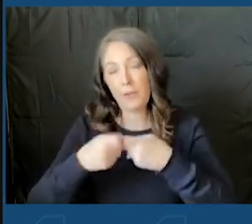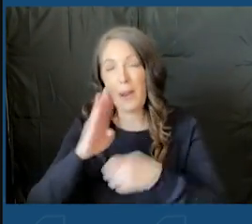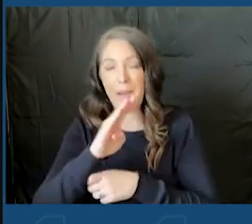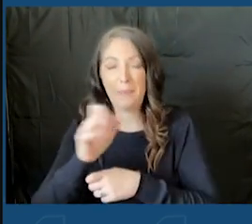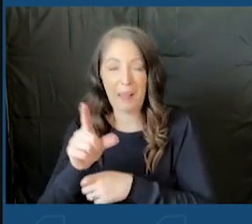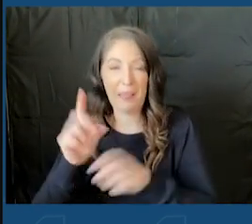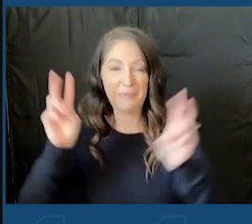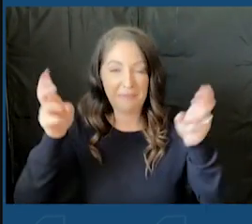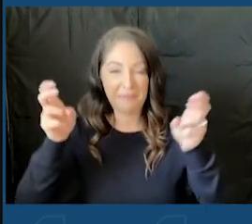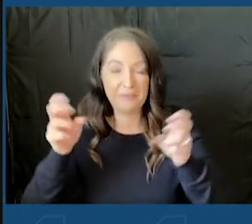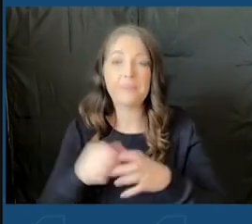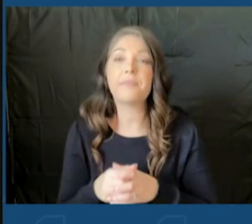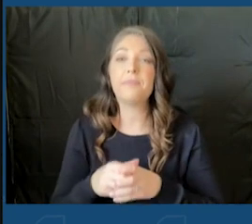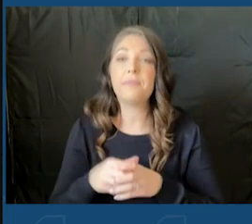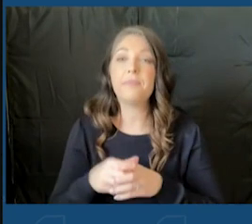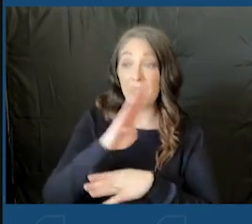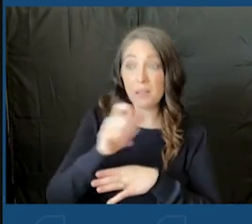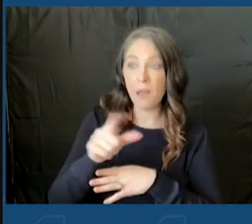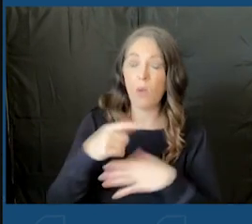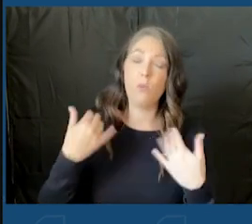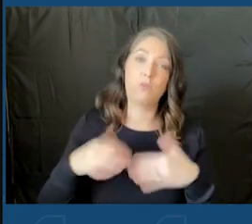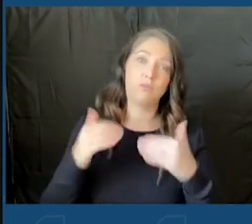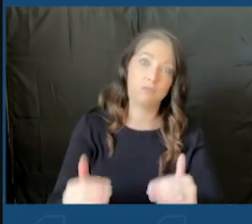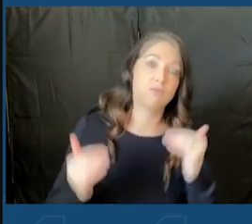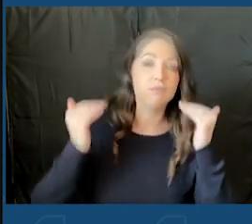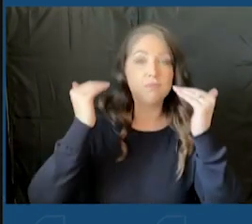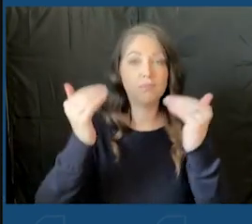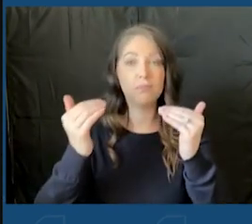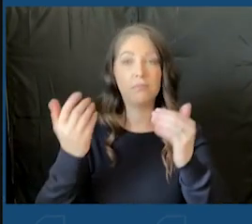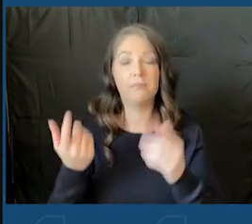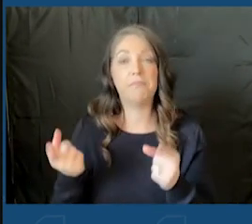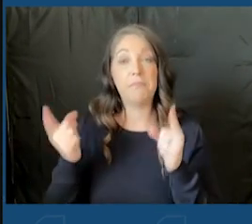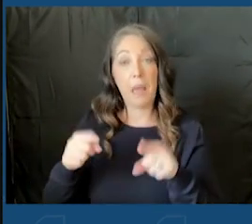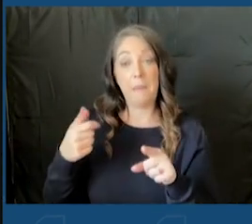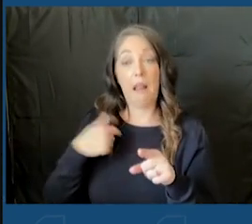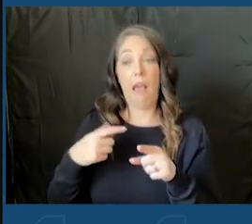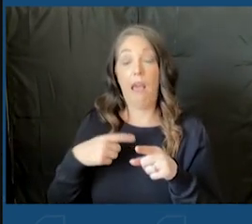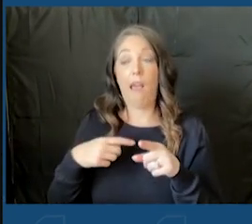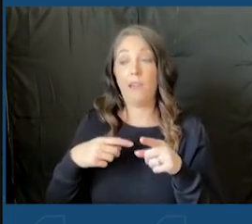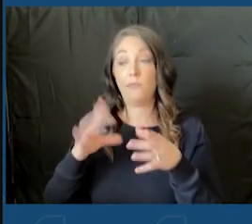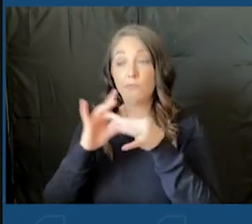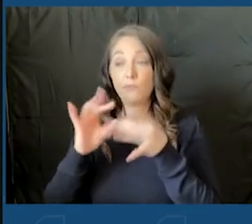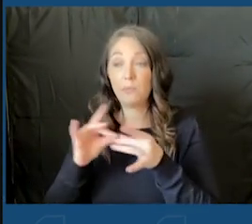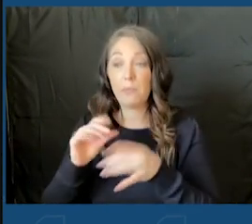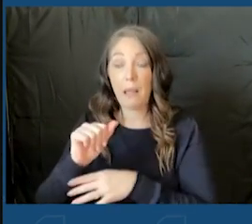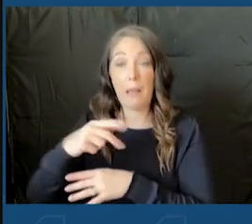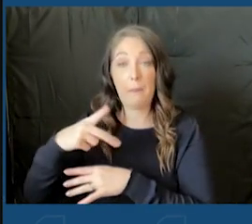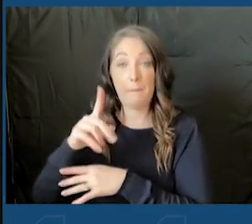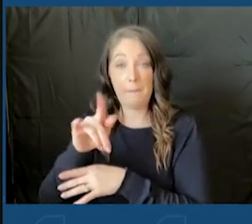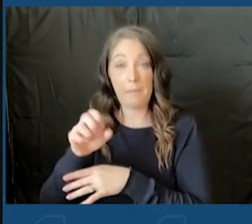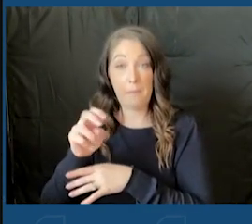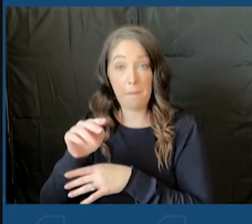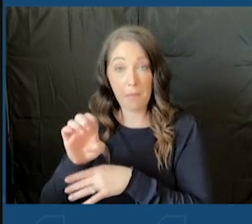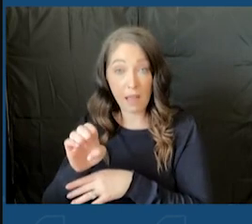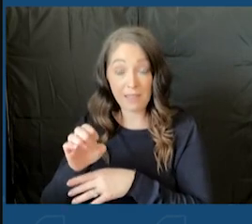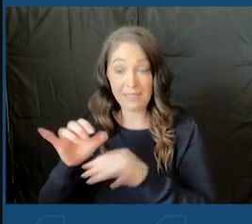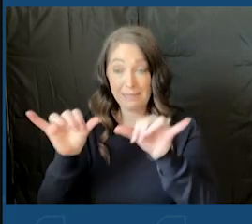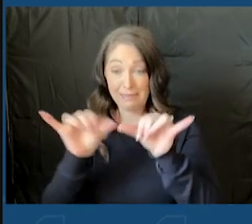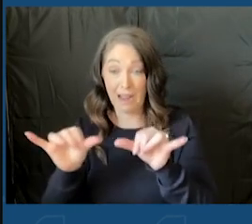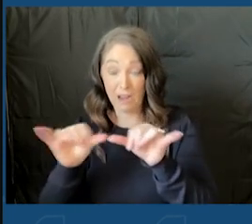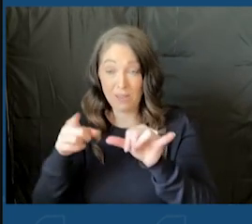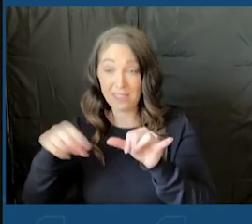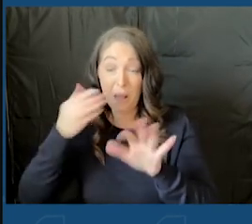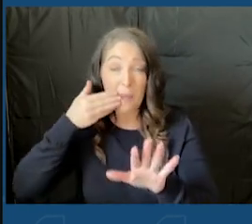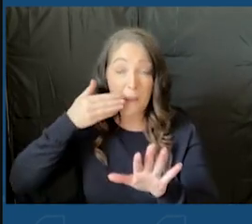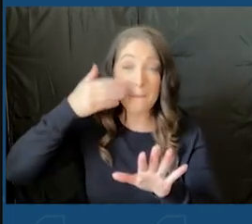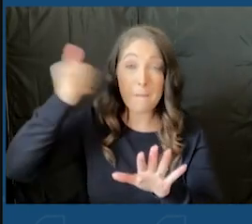And as I've read, when appliance standards are the best climate and energy policy you've